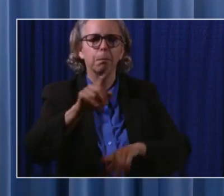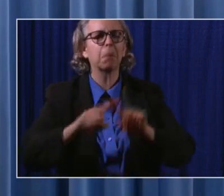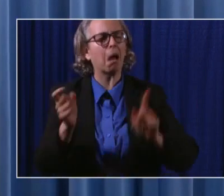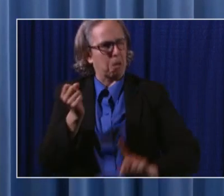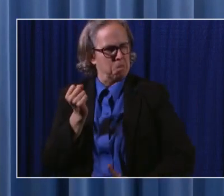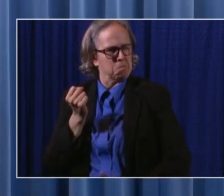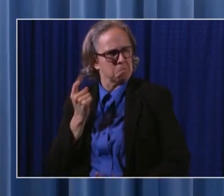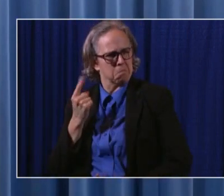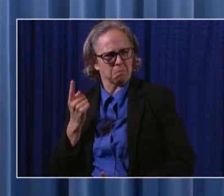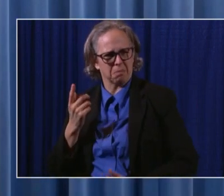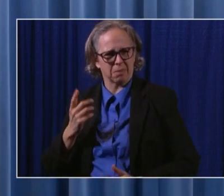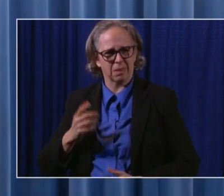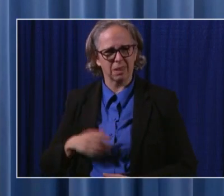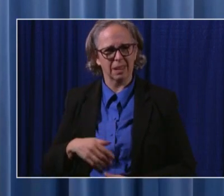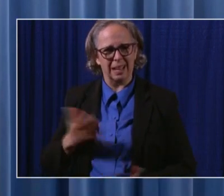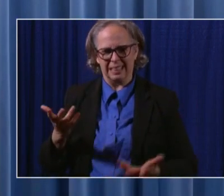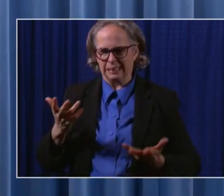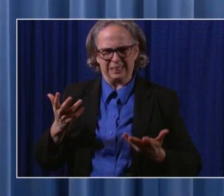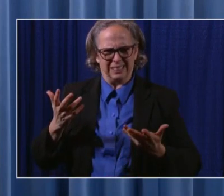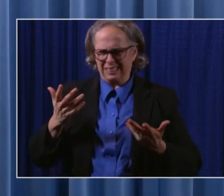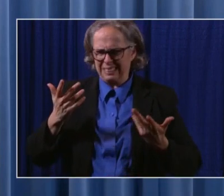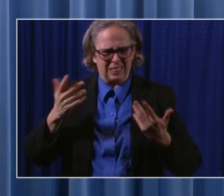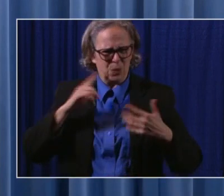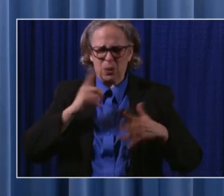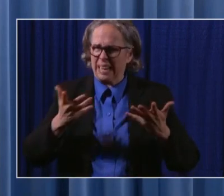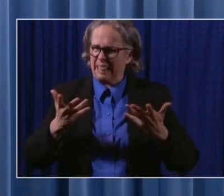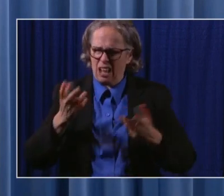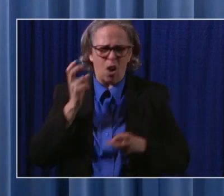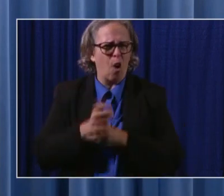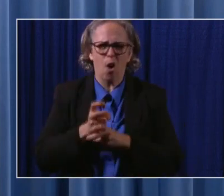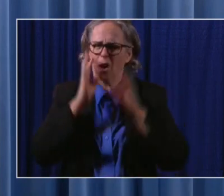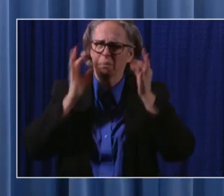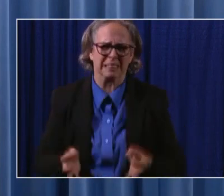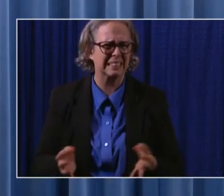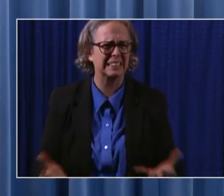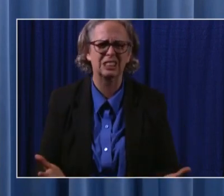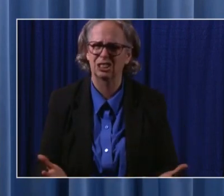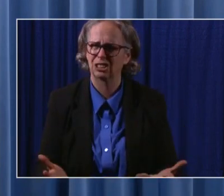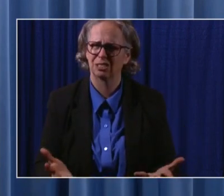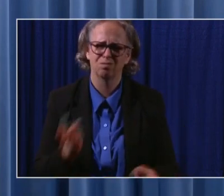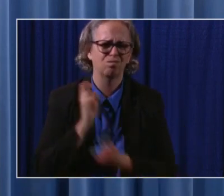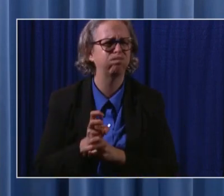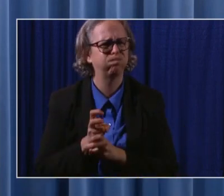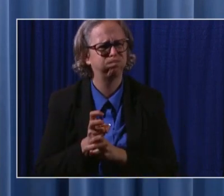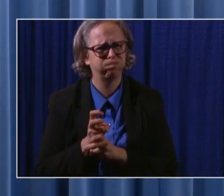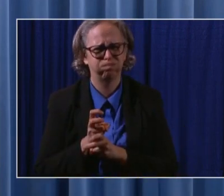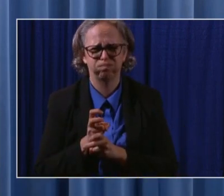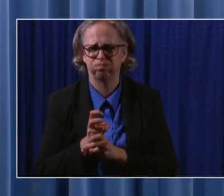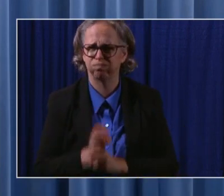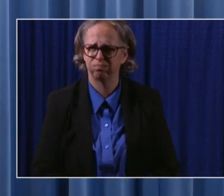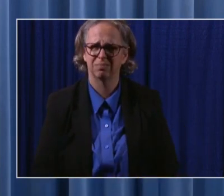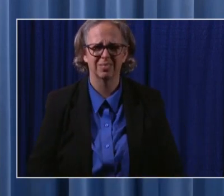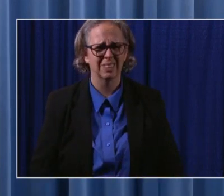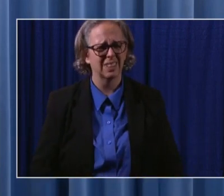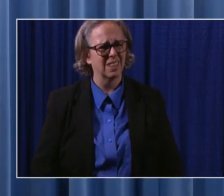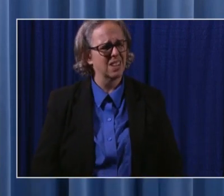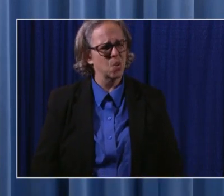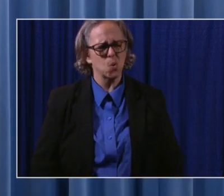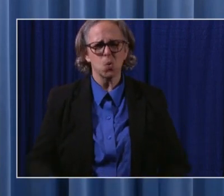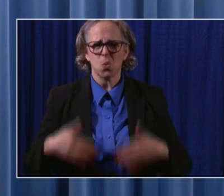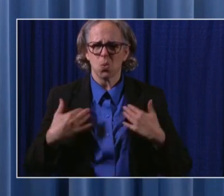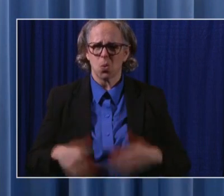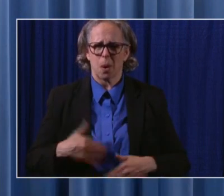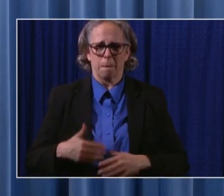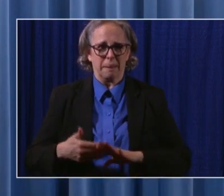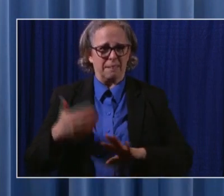kind of agonizing decision, and I know that, look, we've inconvenienced people, we've caused some difficulties for people. Our goal is to keep